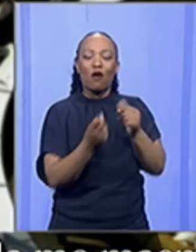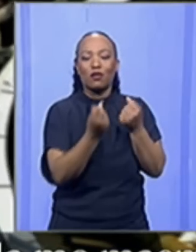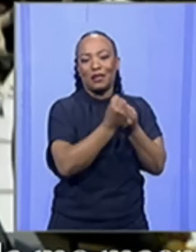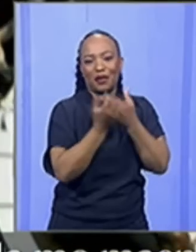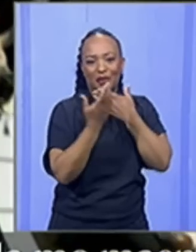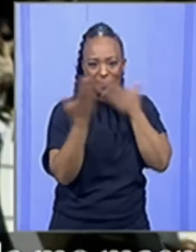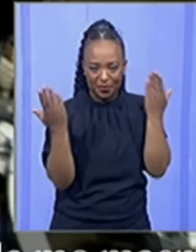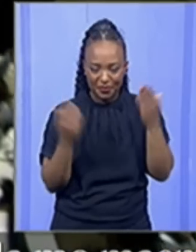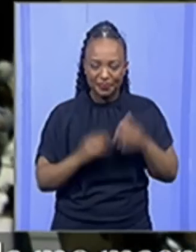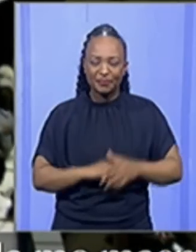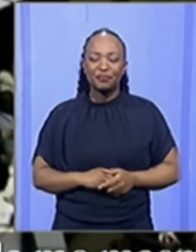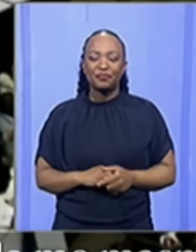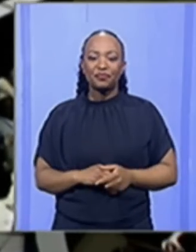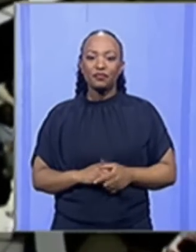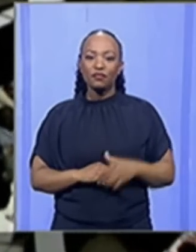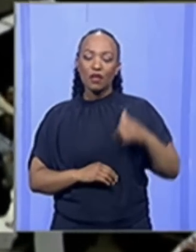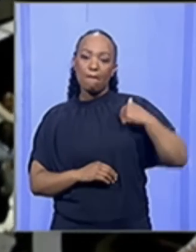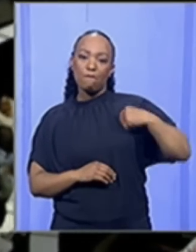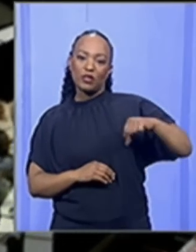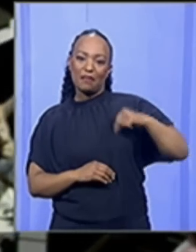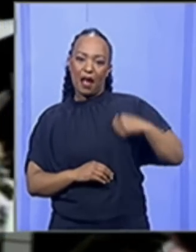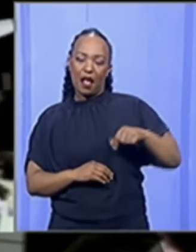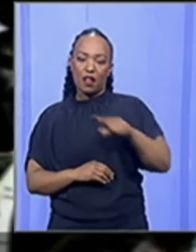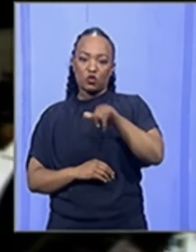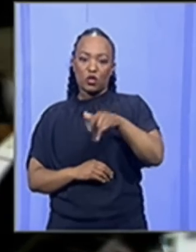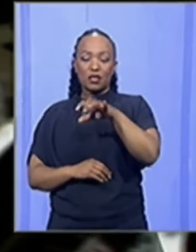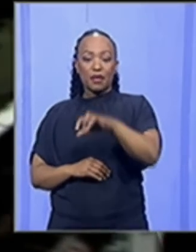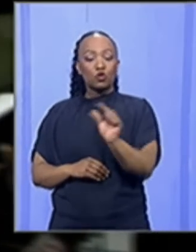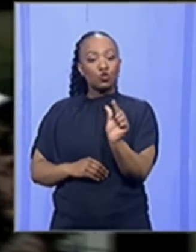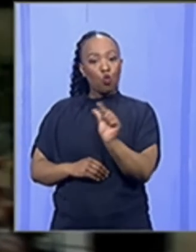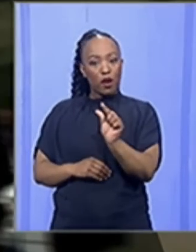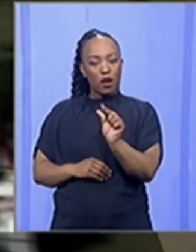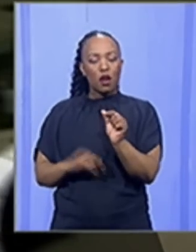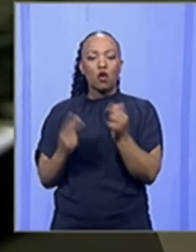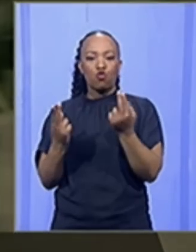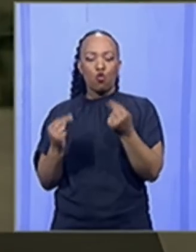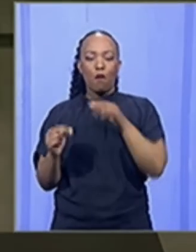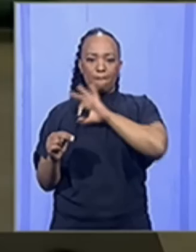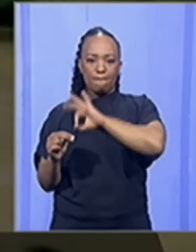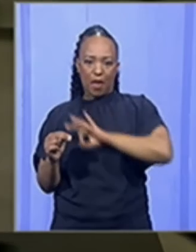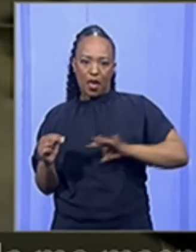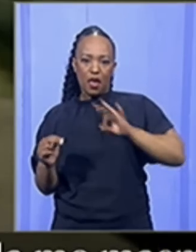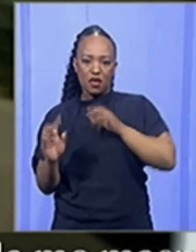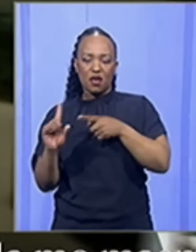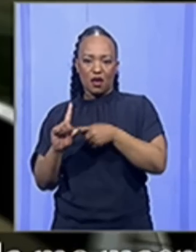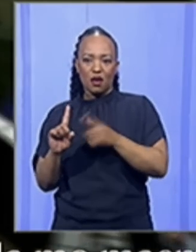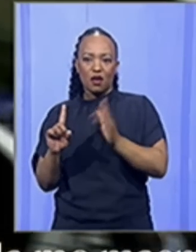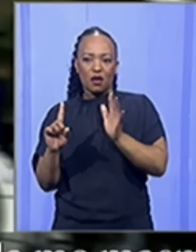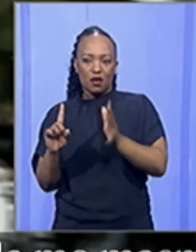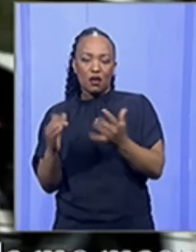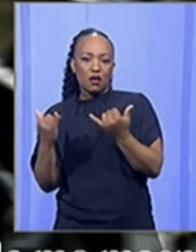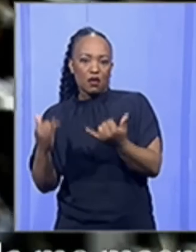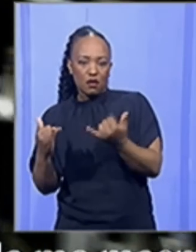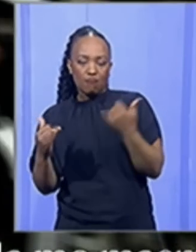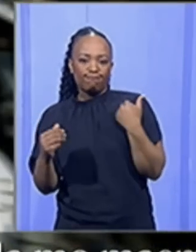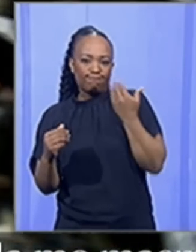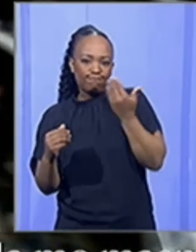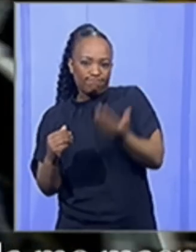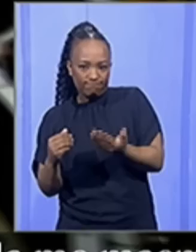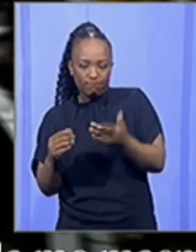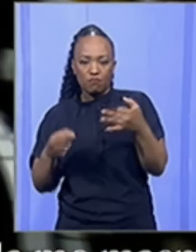Masepala mogolo wa Johannesburg o ka nne wa nna le meyara o montsho mo bogautshwaneng mme seo se tla ikaega ka ditherisano le makoko a mangwe a sepolotiki a